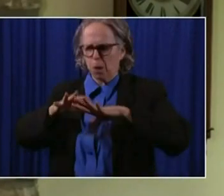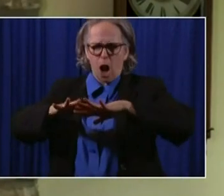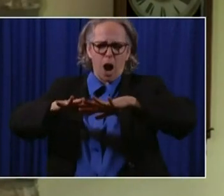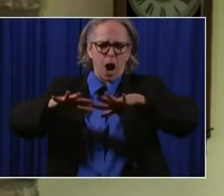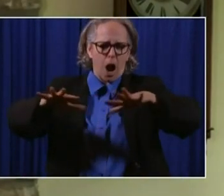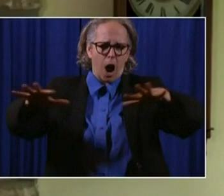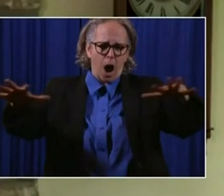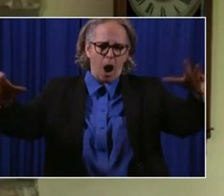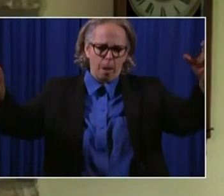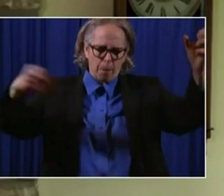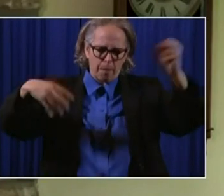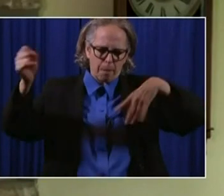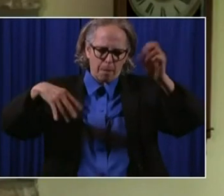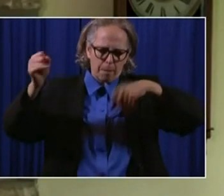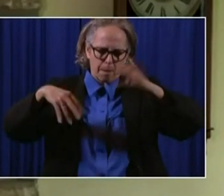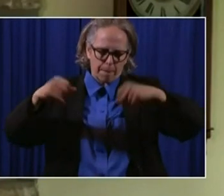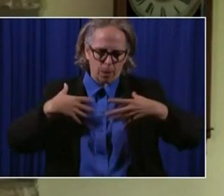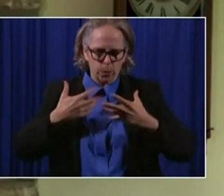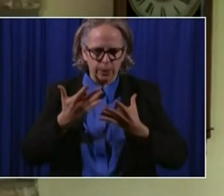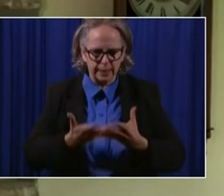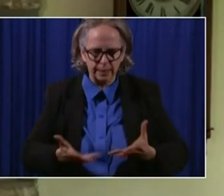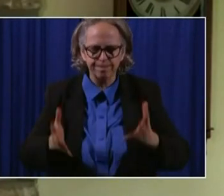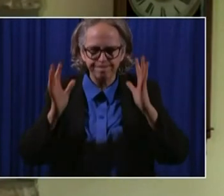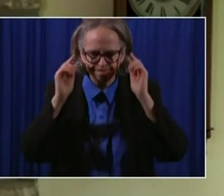Just maybe a kind of a few